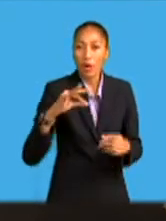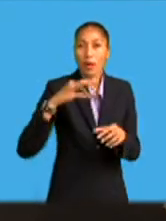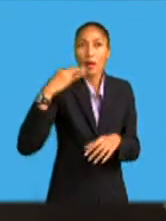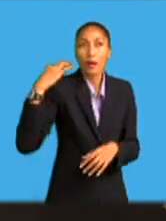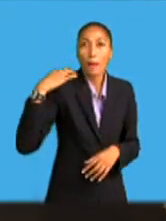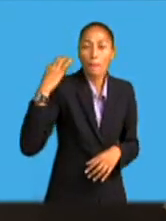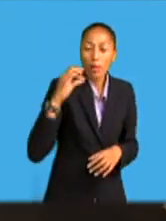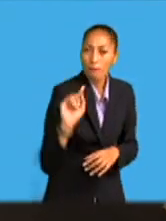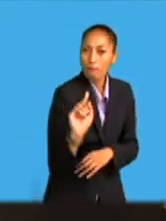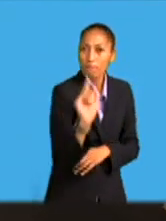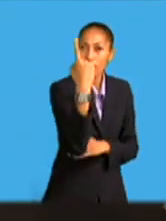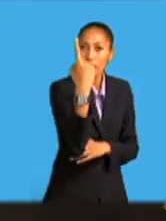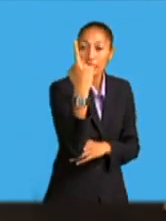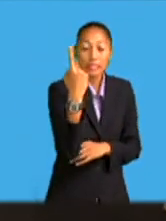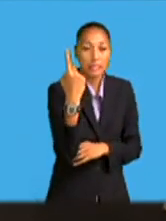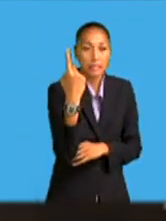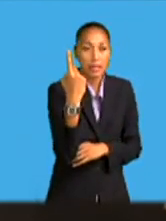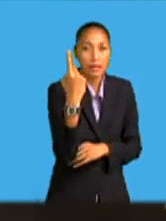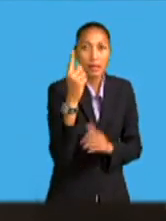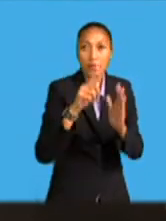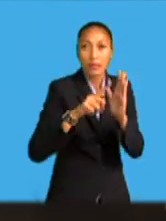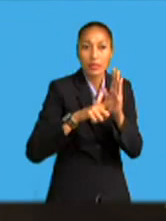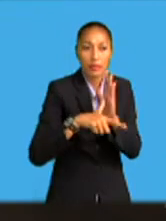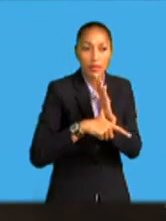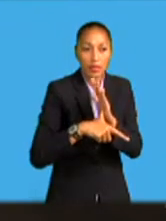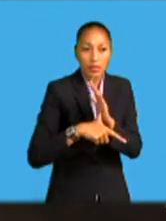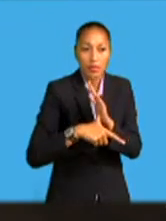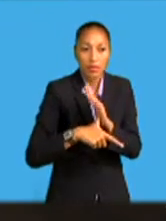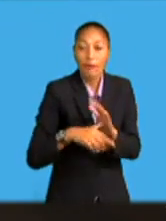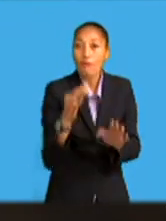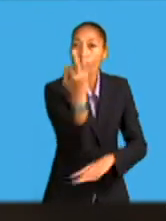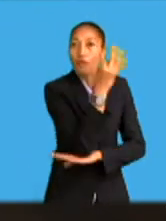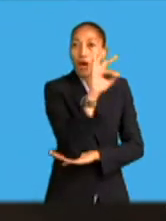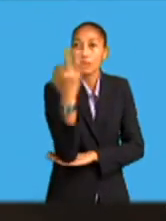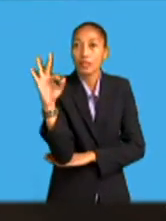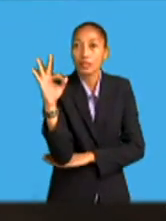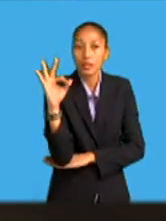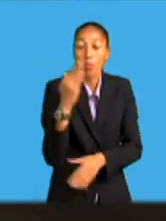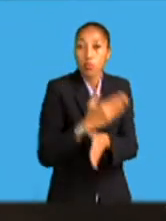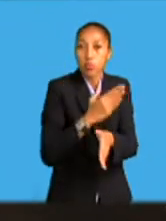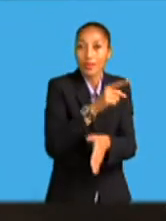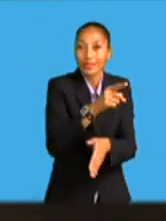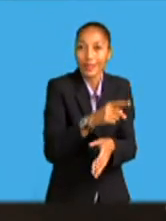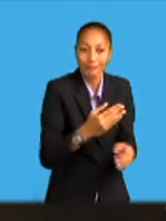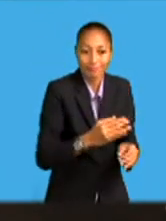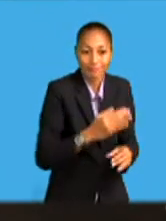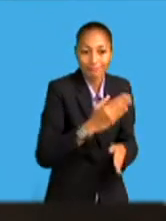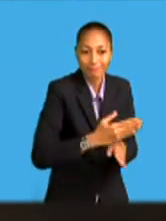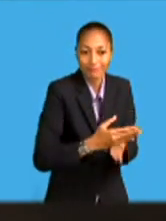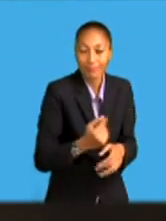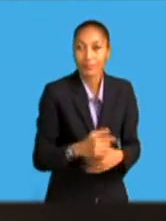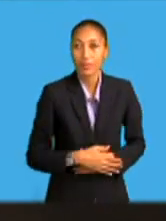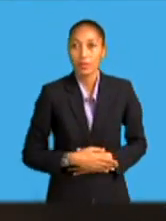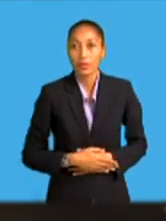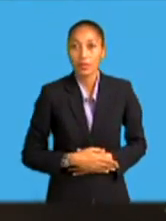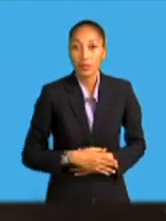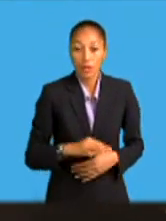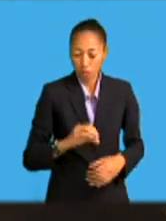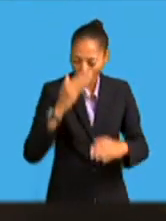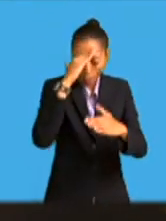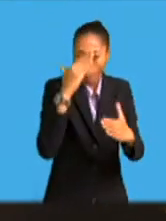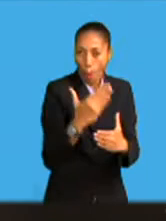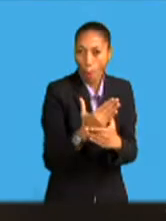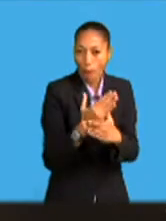the first ever female conservator of forest. And I hope this will set